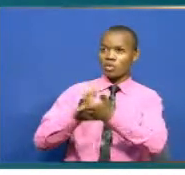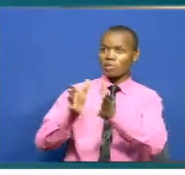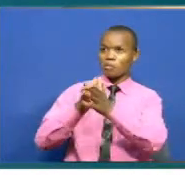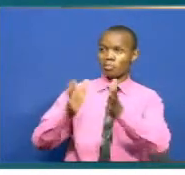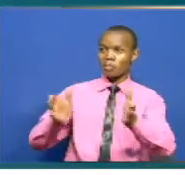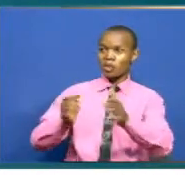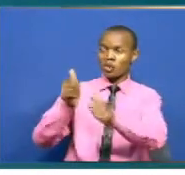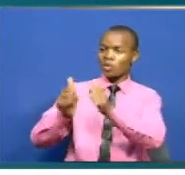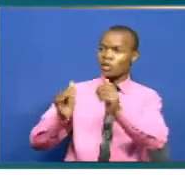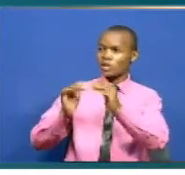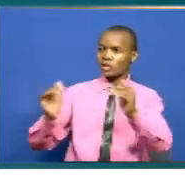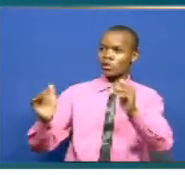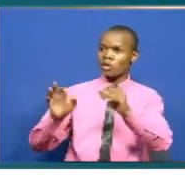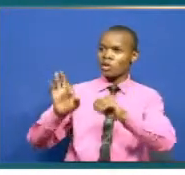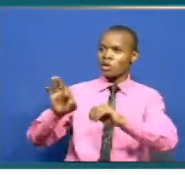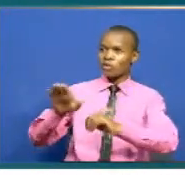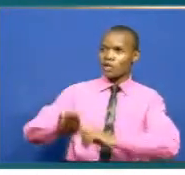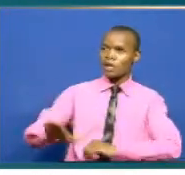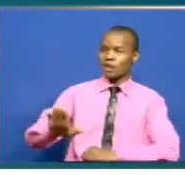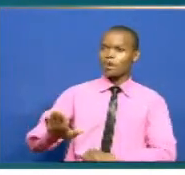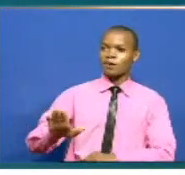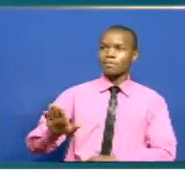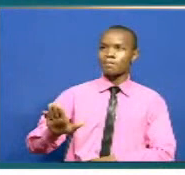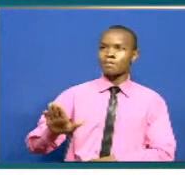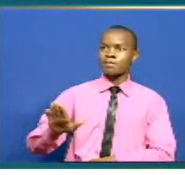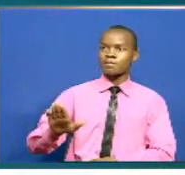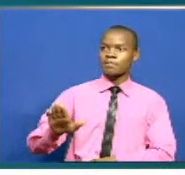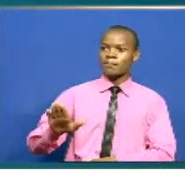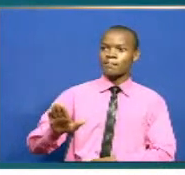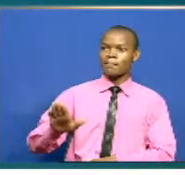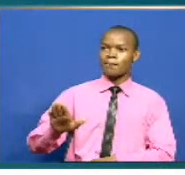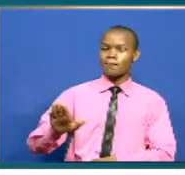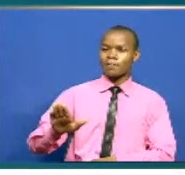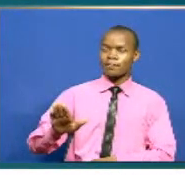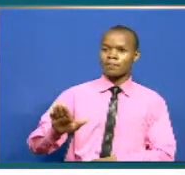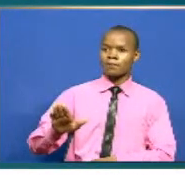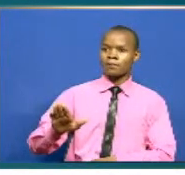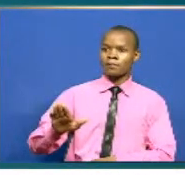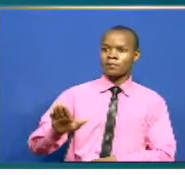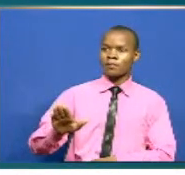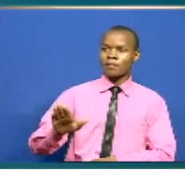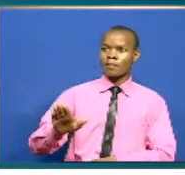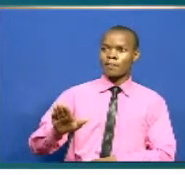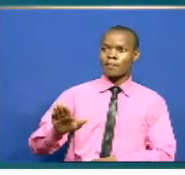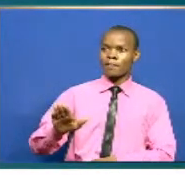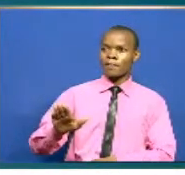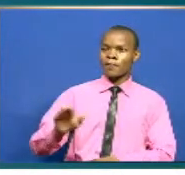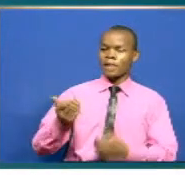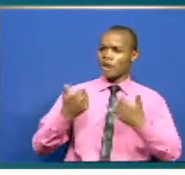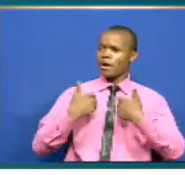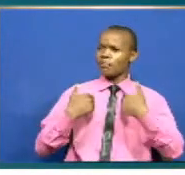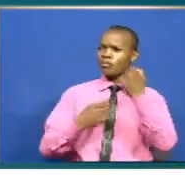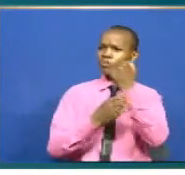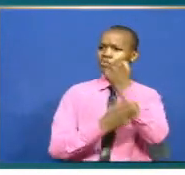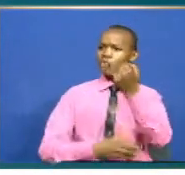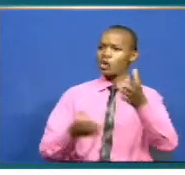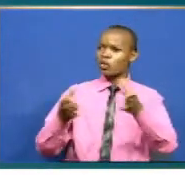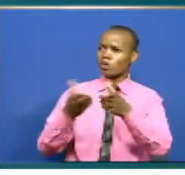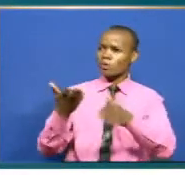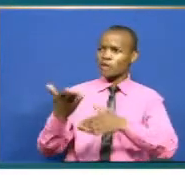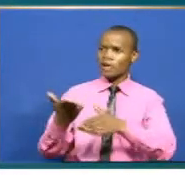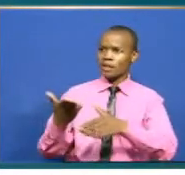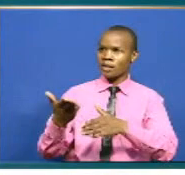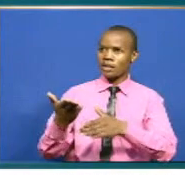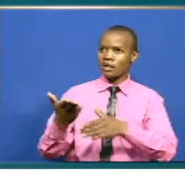to 3 regions, tell me, is there no marginalization there? The last